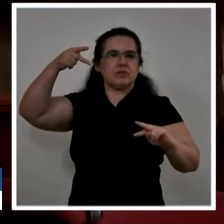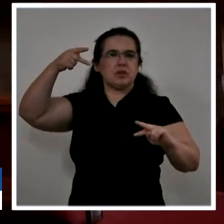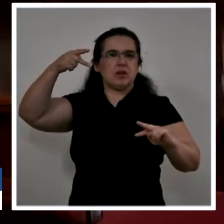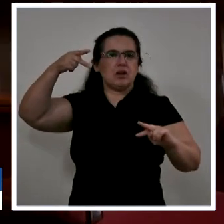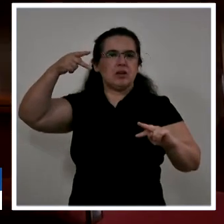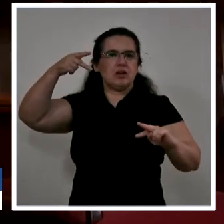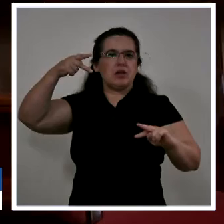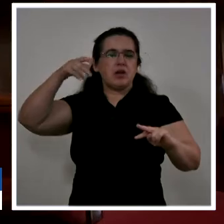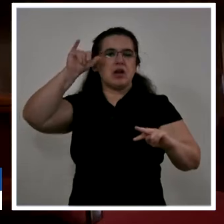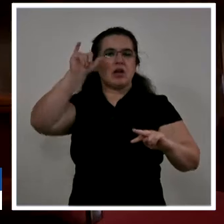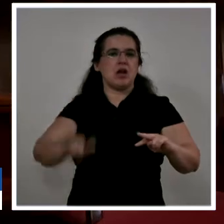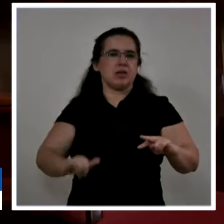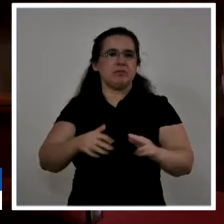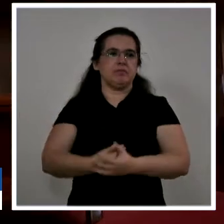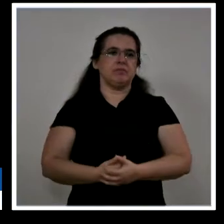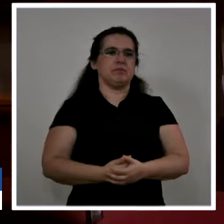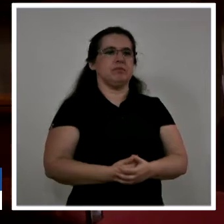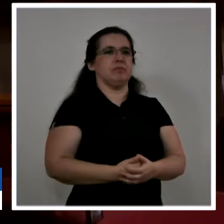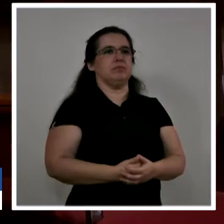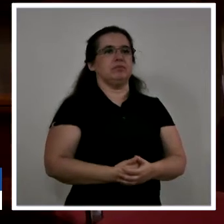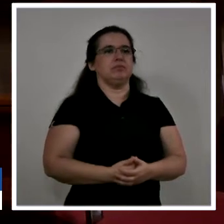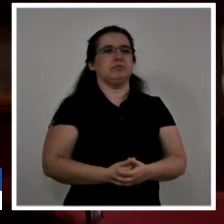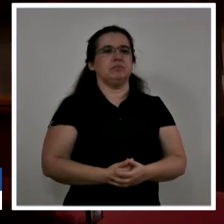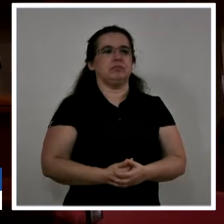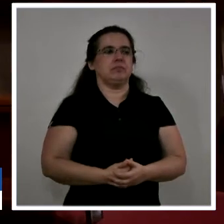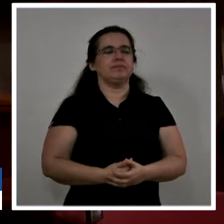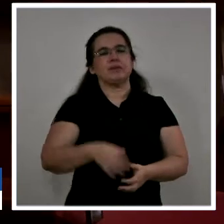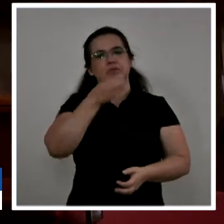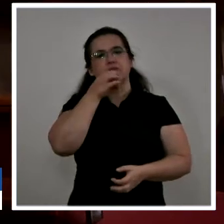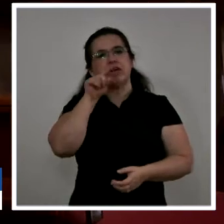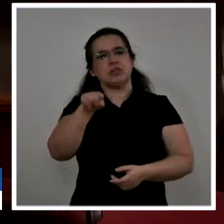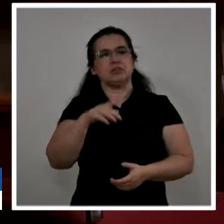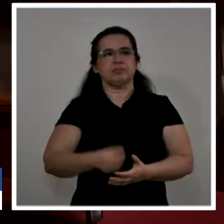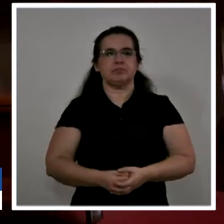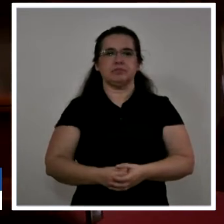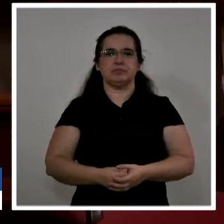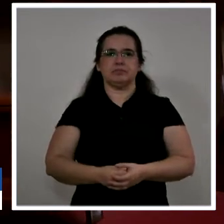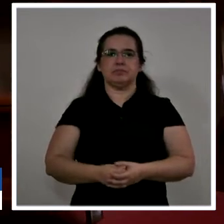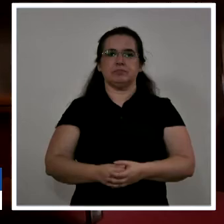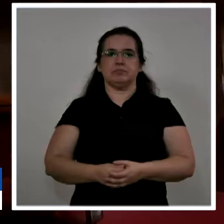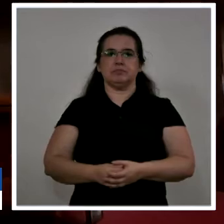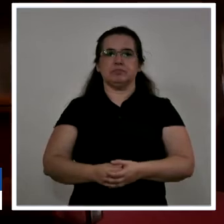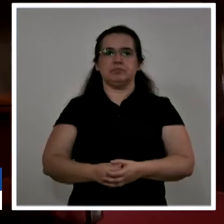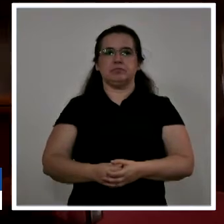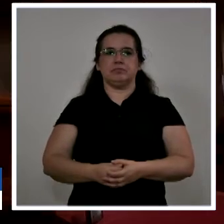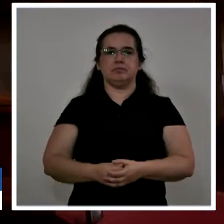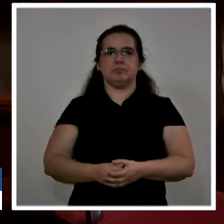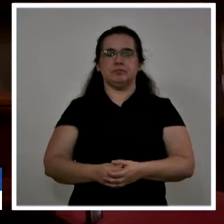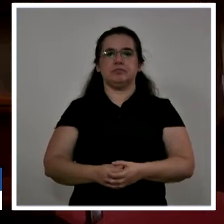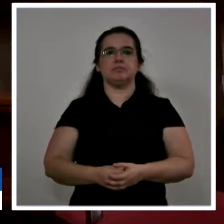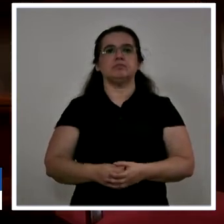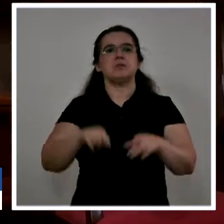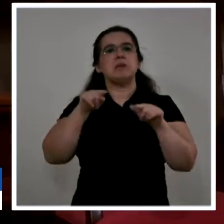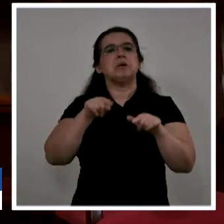homossexualidade. So again, we're going to be talking a little bit about this today. Nós vamos falar sobre isto um pouco mais. Now the question is, though, are we genetic victims?